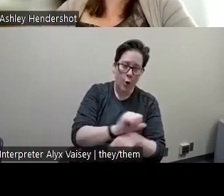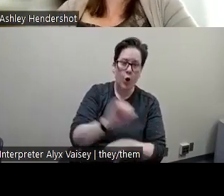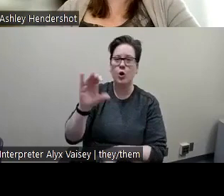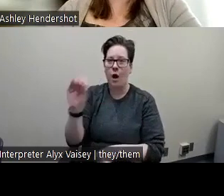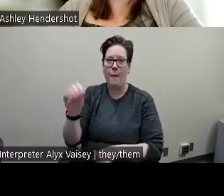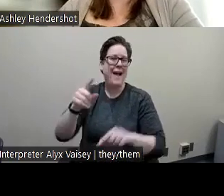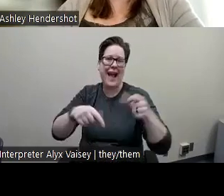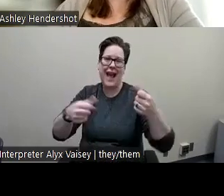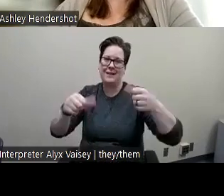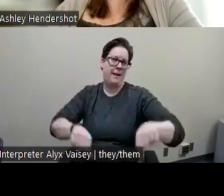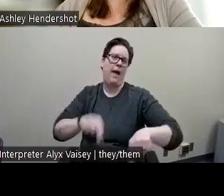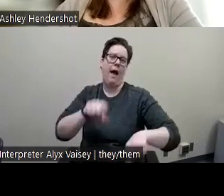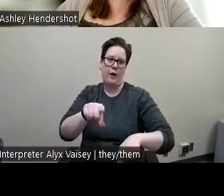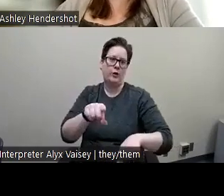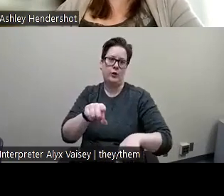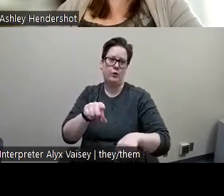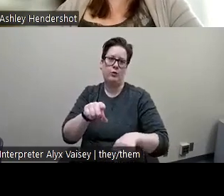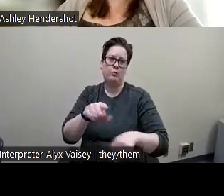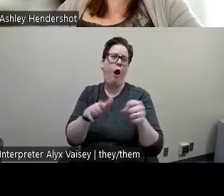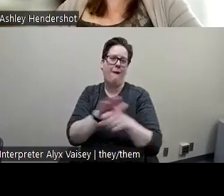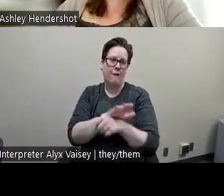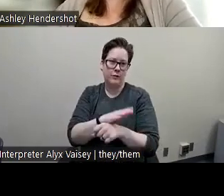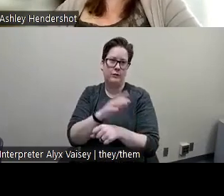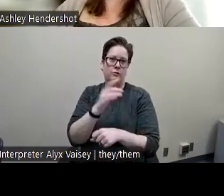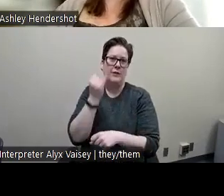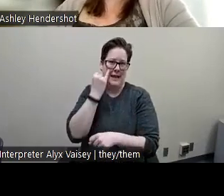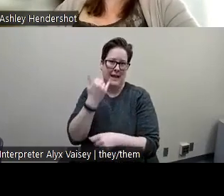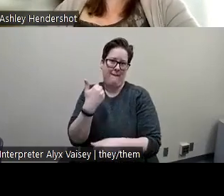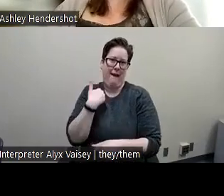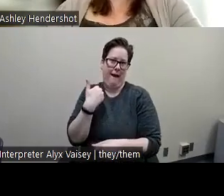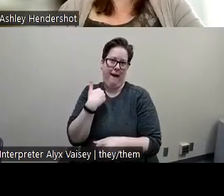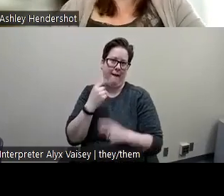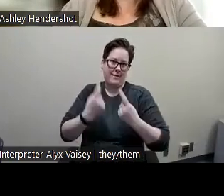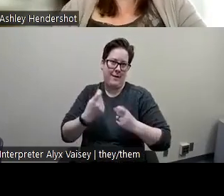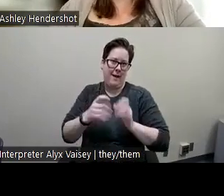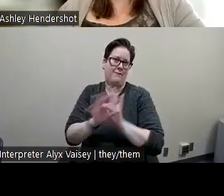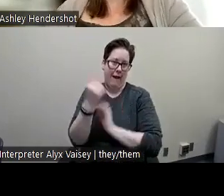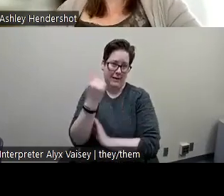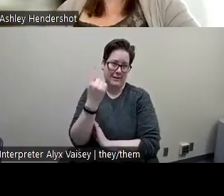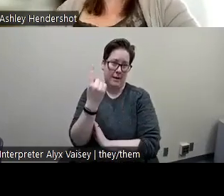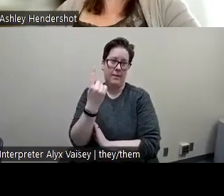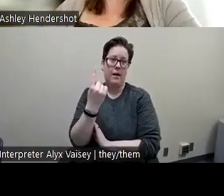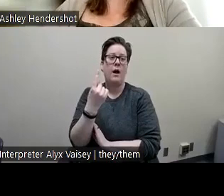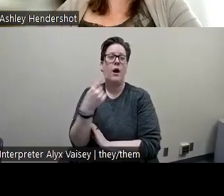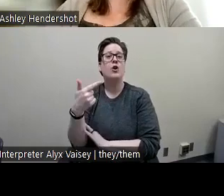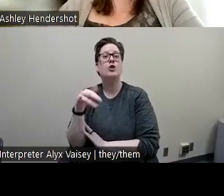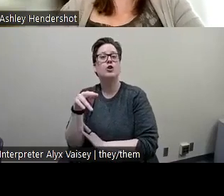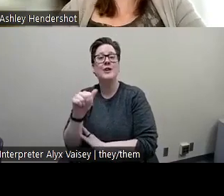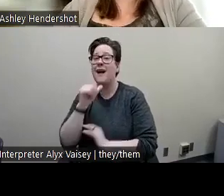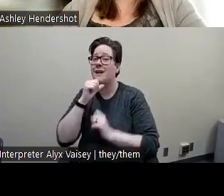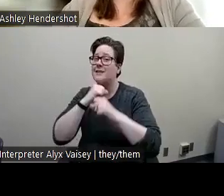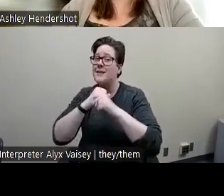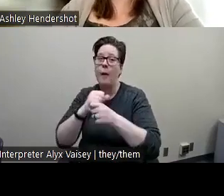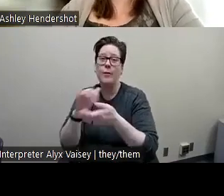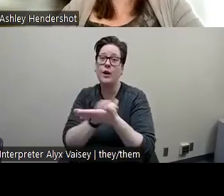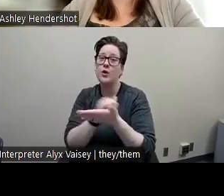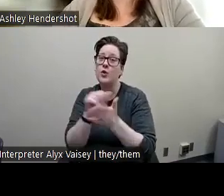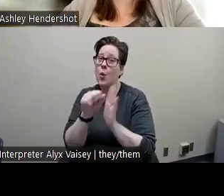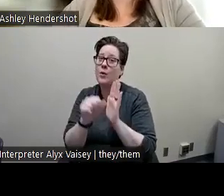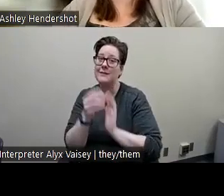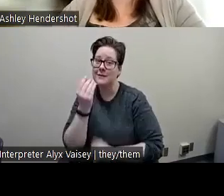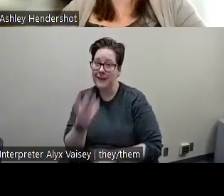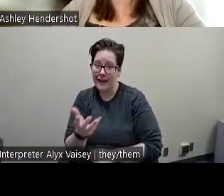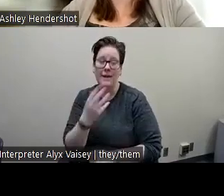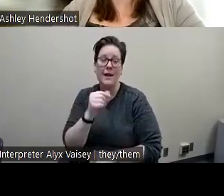deny coverage. GINA, unfortunately, does not protect in New York State. It does in some states, but not in New York State. It does not